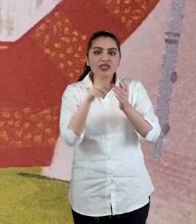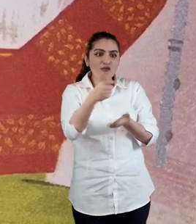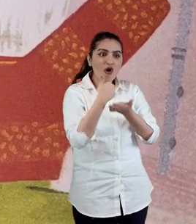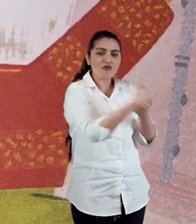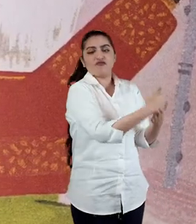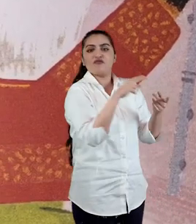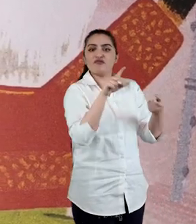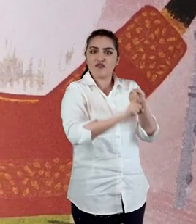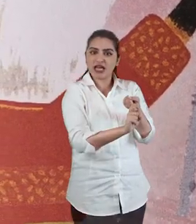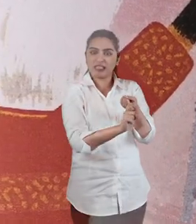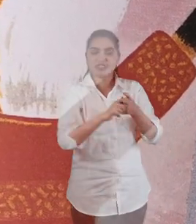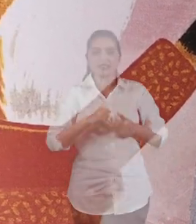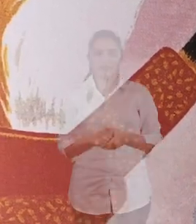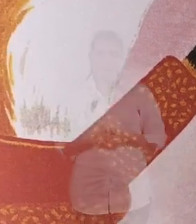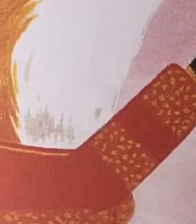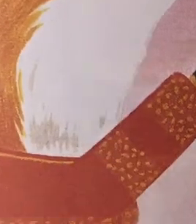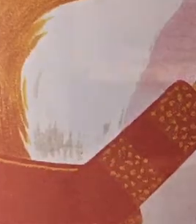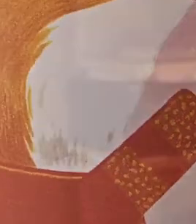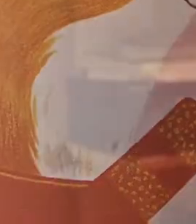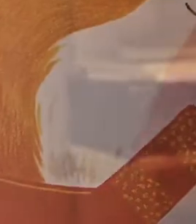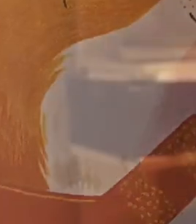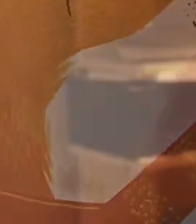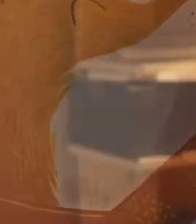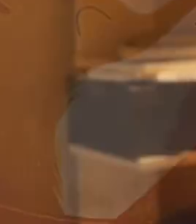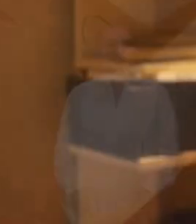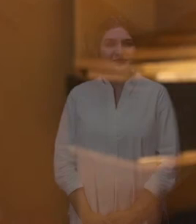is helping your friends.